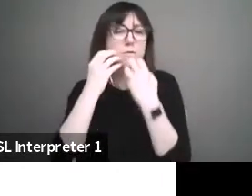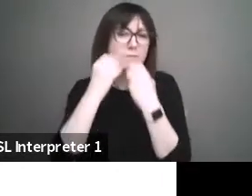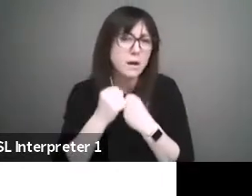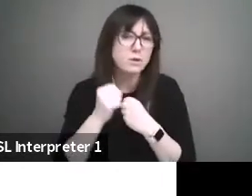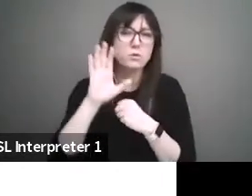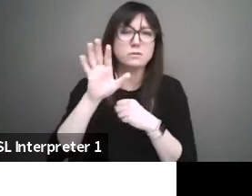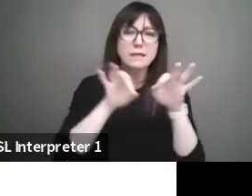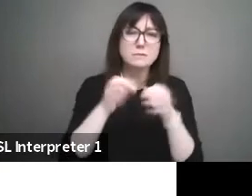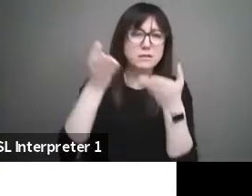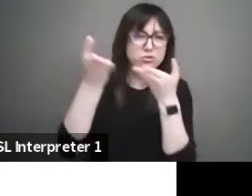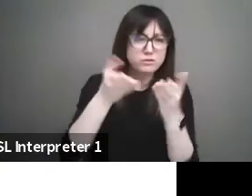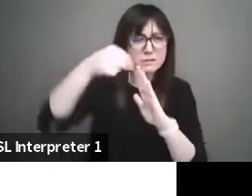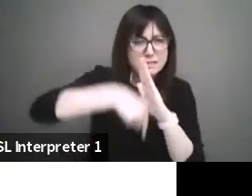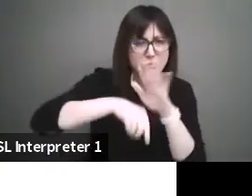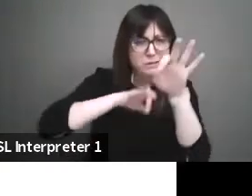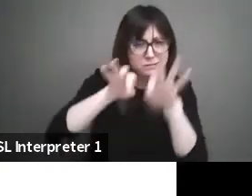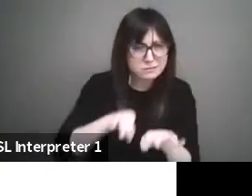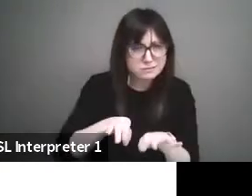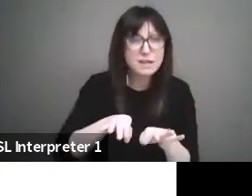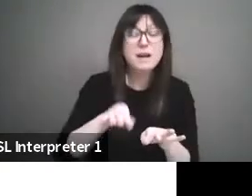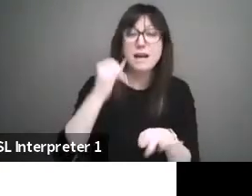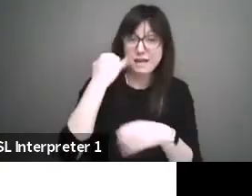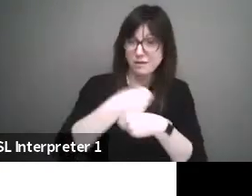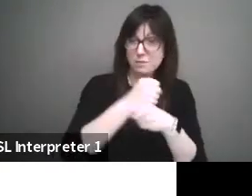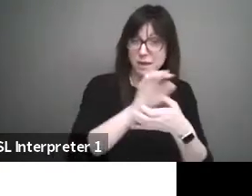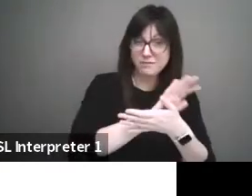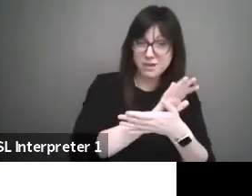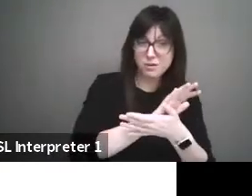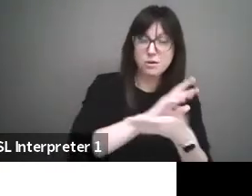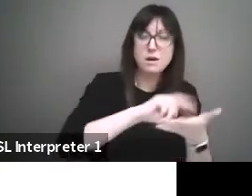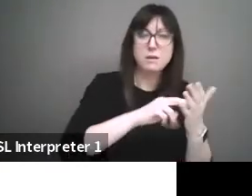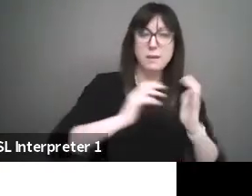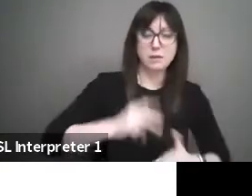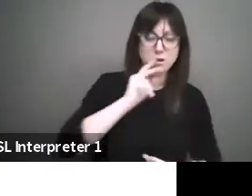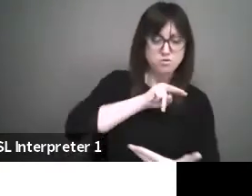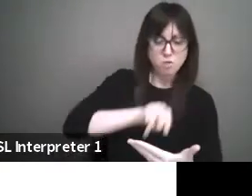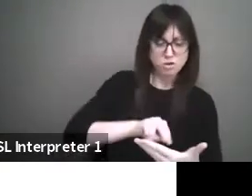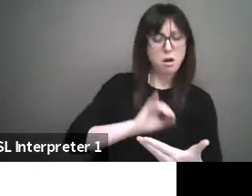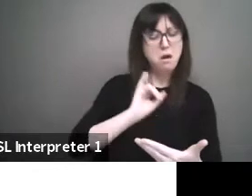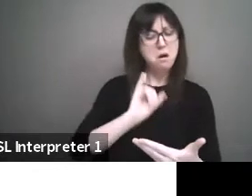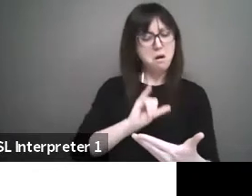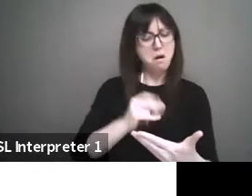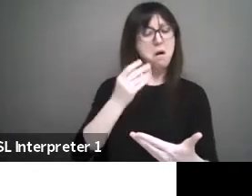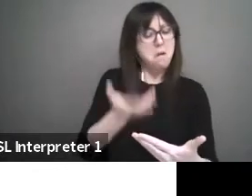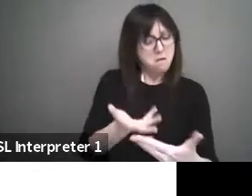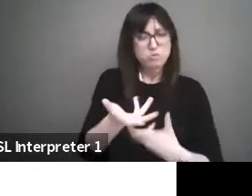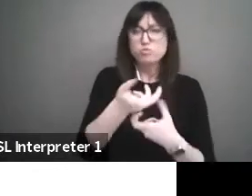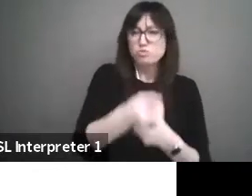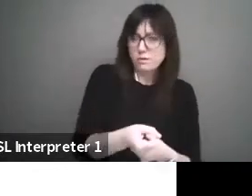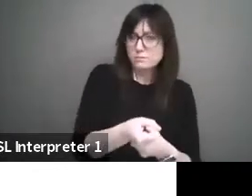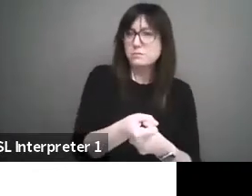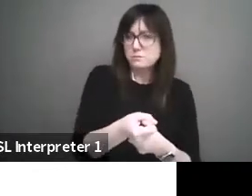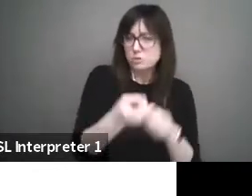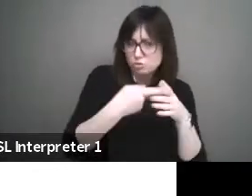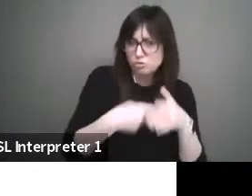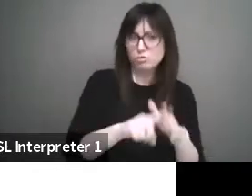your services in detail, it will build trust when communicating in today's digital world. And we've seen that a lot of people who